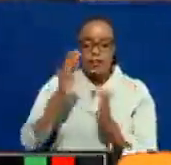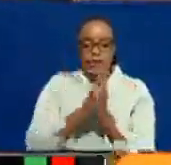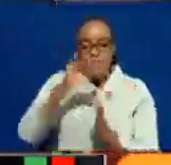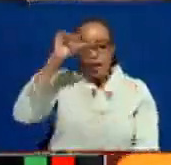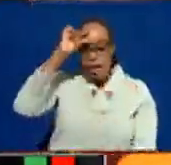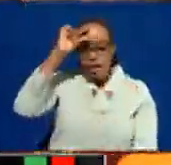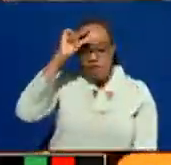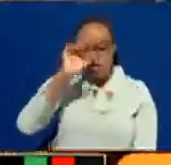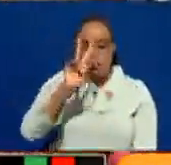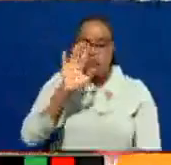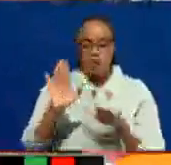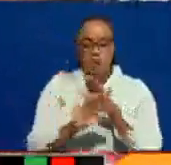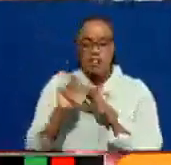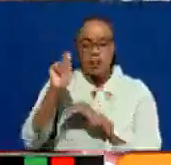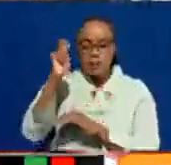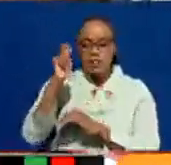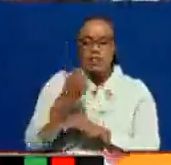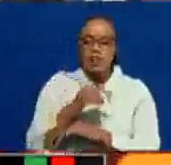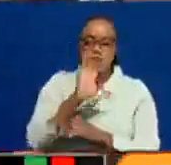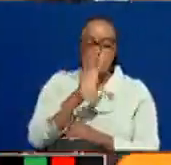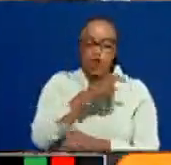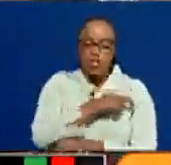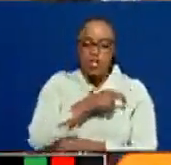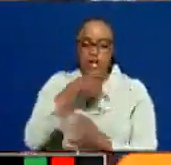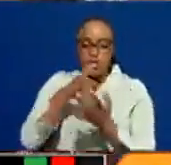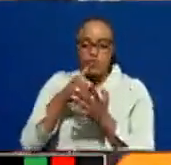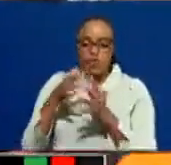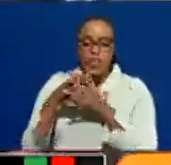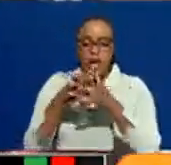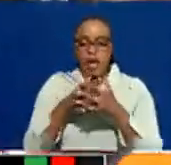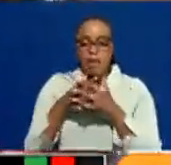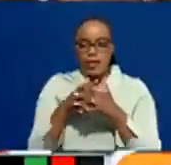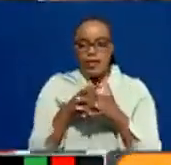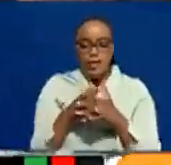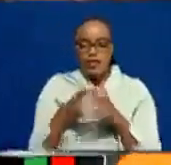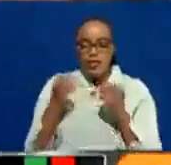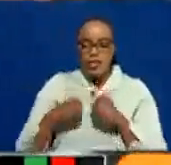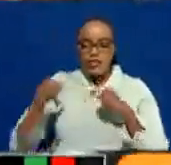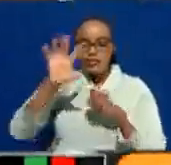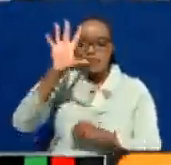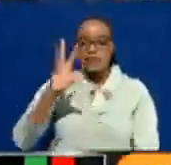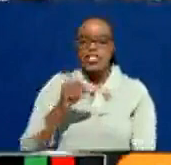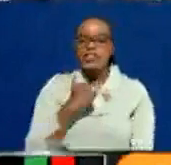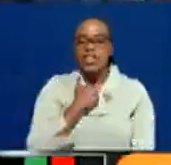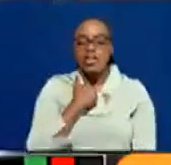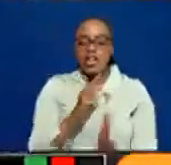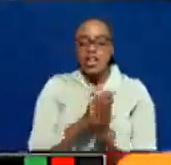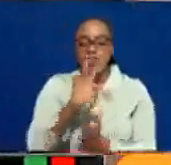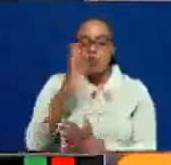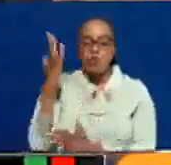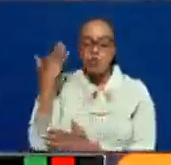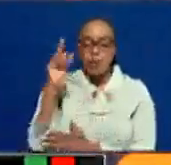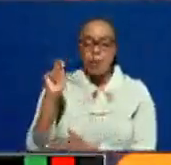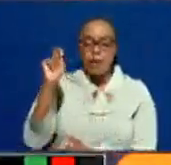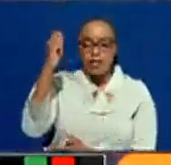government, 2 vice presidents, 4 delegations including the United States, the chair of the African Union, and 2 former heads